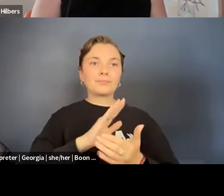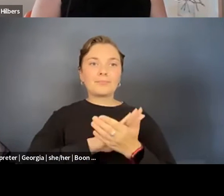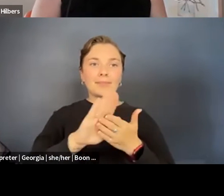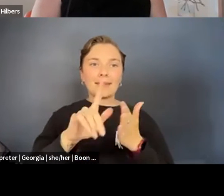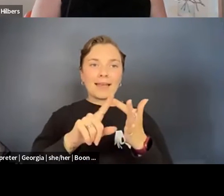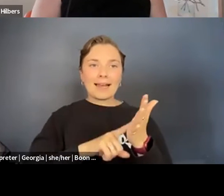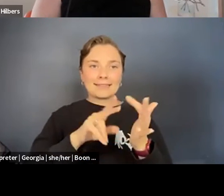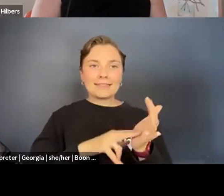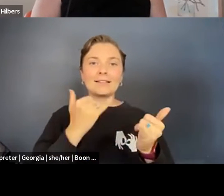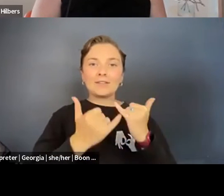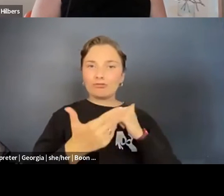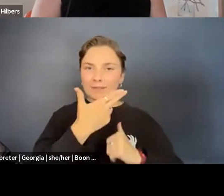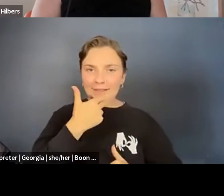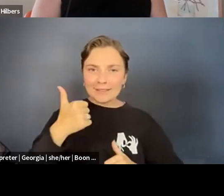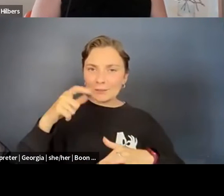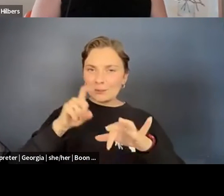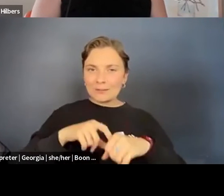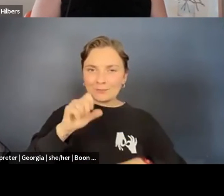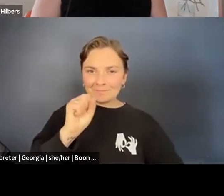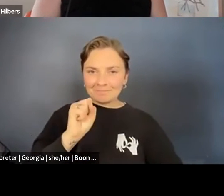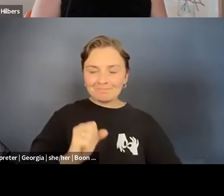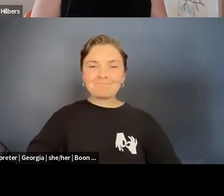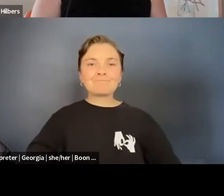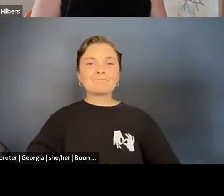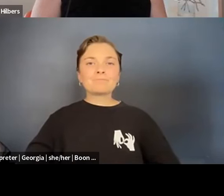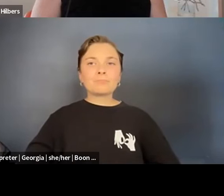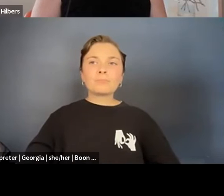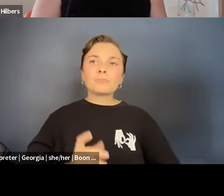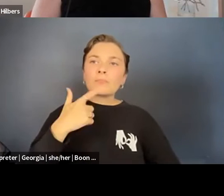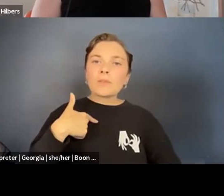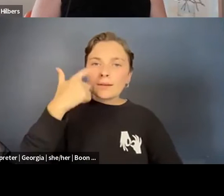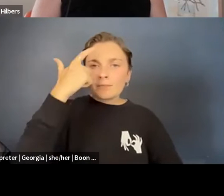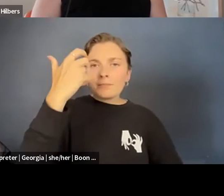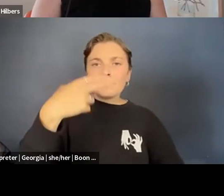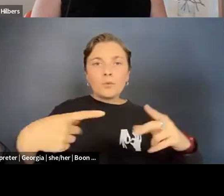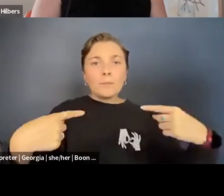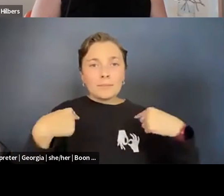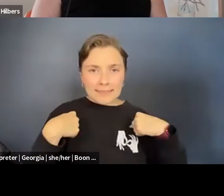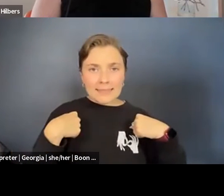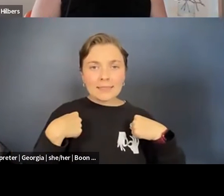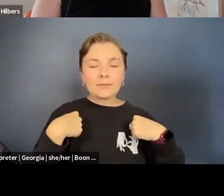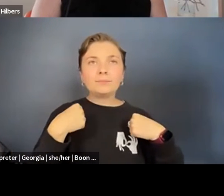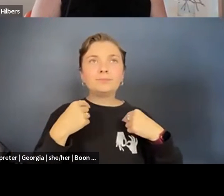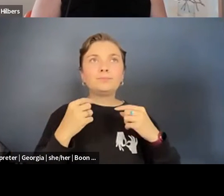Very nice question. I guess for me,